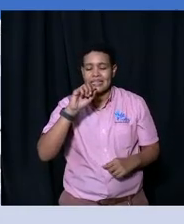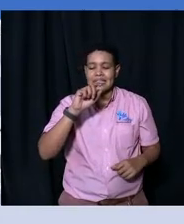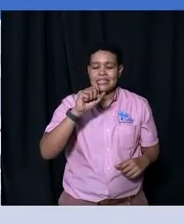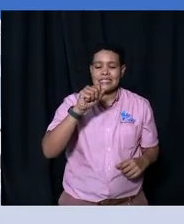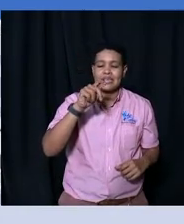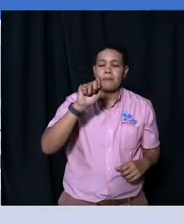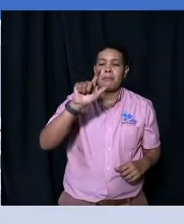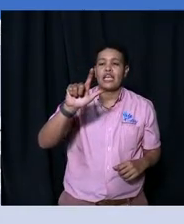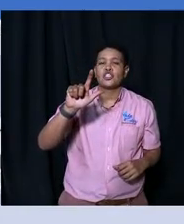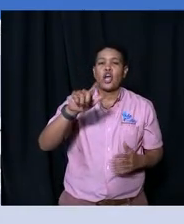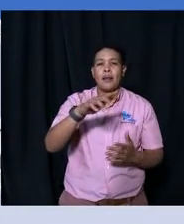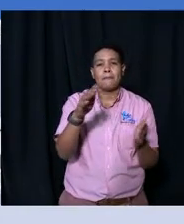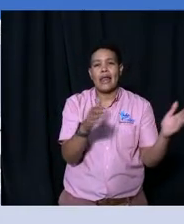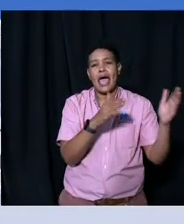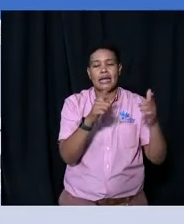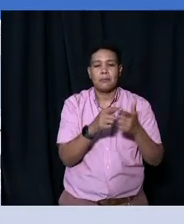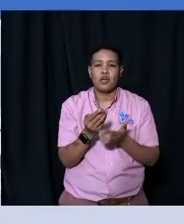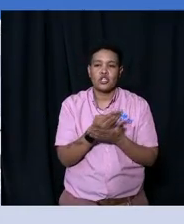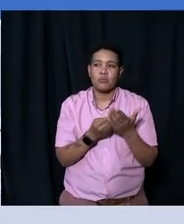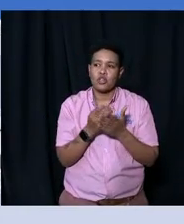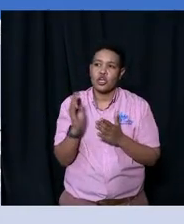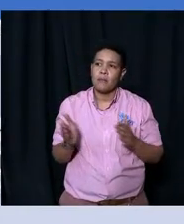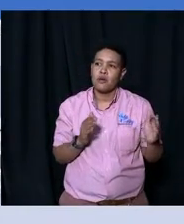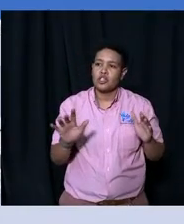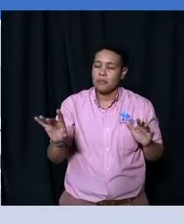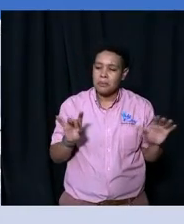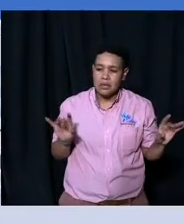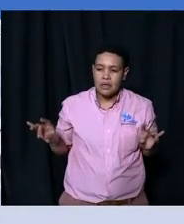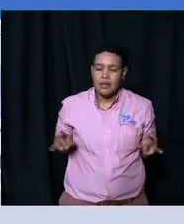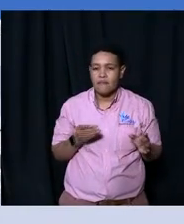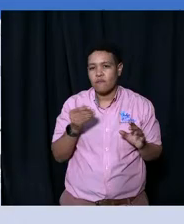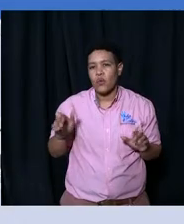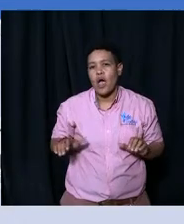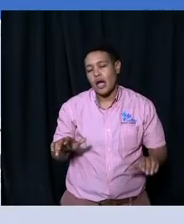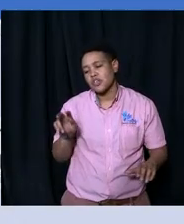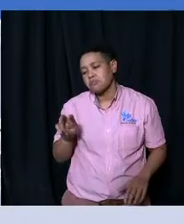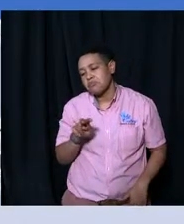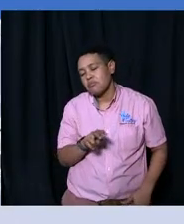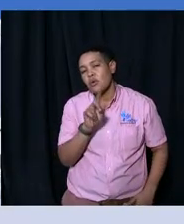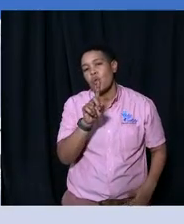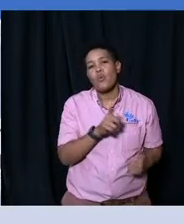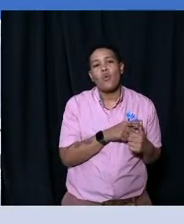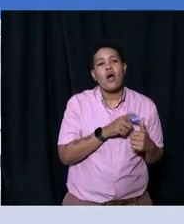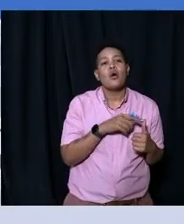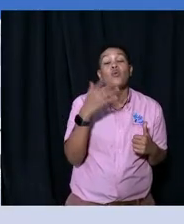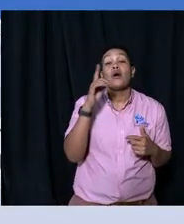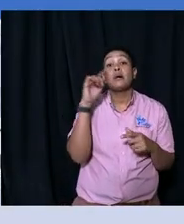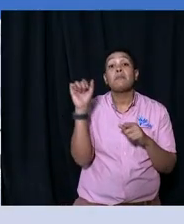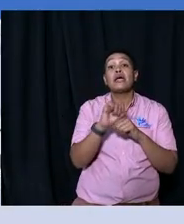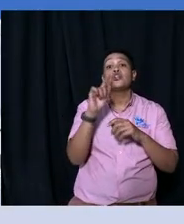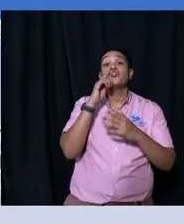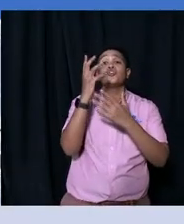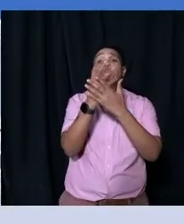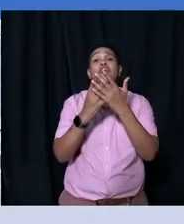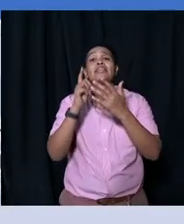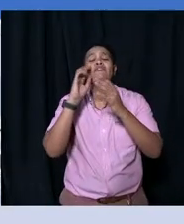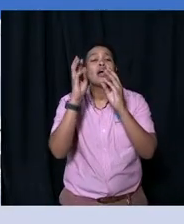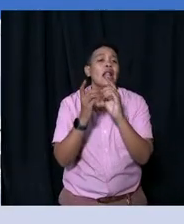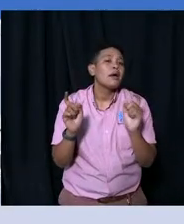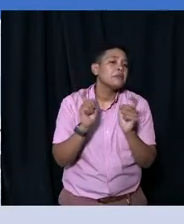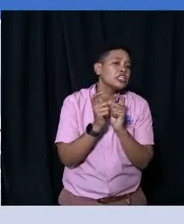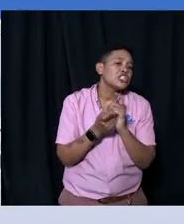and budget processes. So I'll just pick out a few of the actions here. One would be to ensure screening for climate